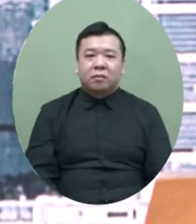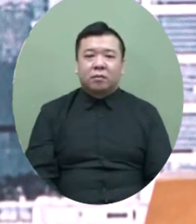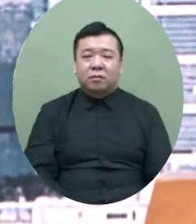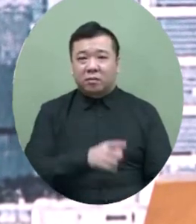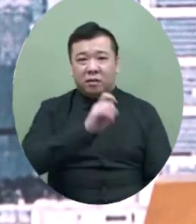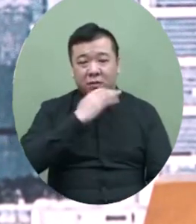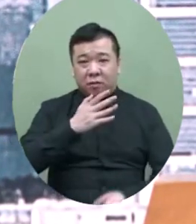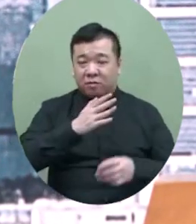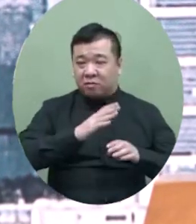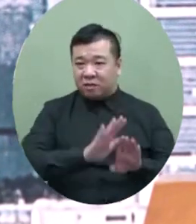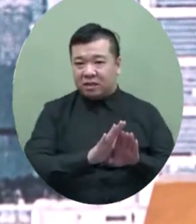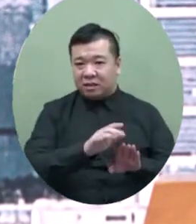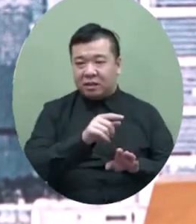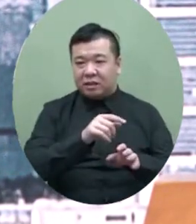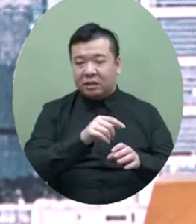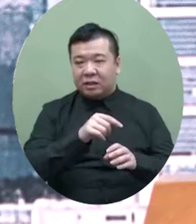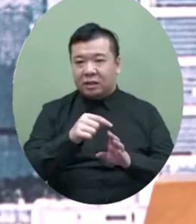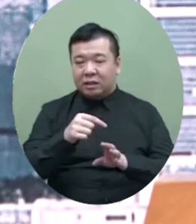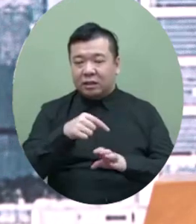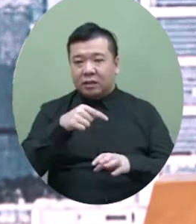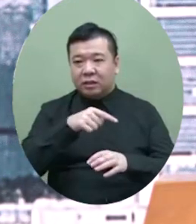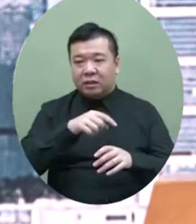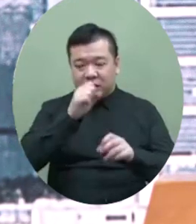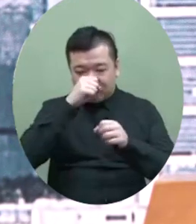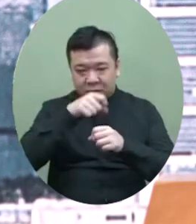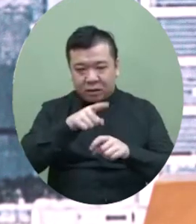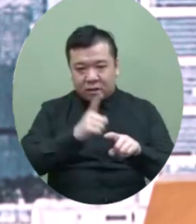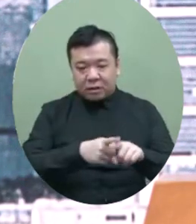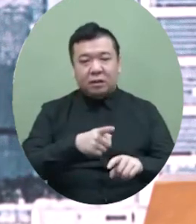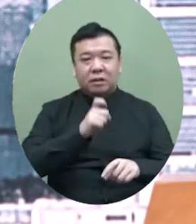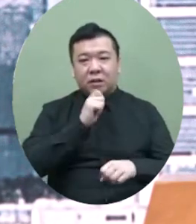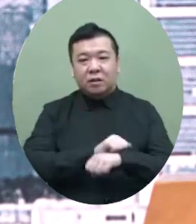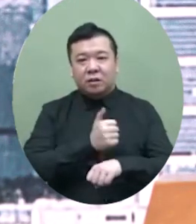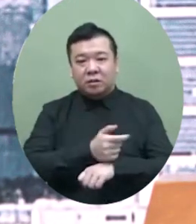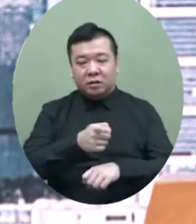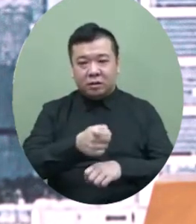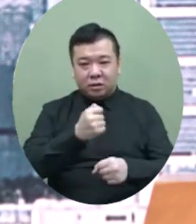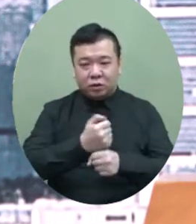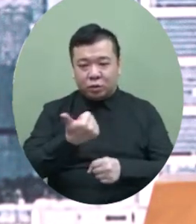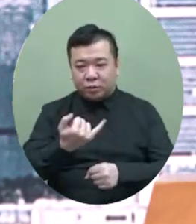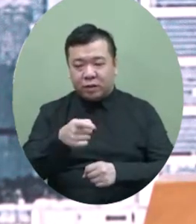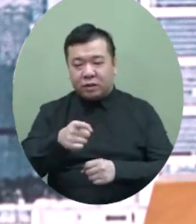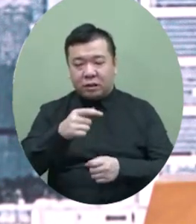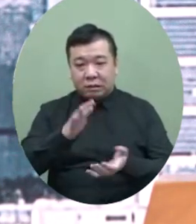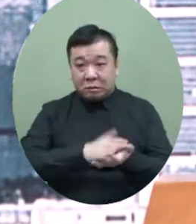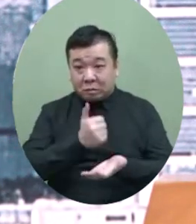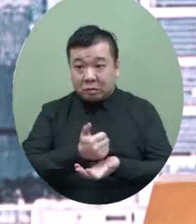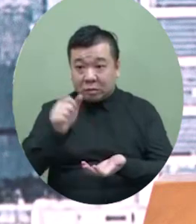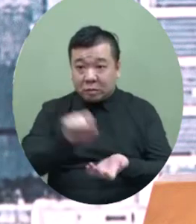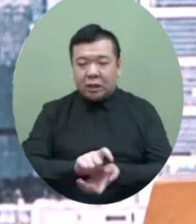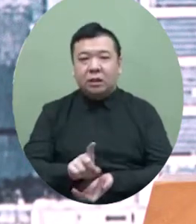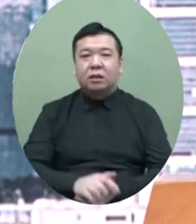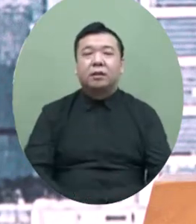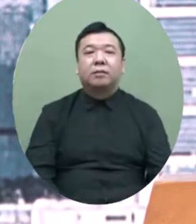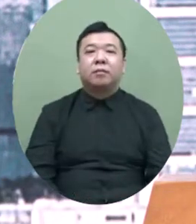affect the effectiveness of the operation. Now, we try to minimize as far as possible